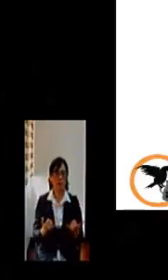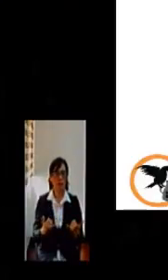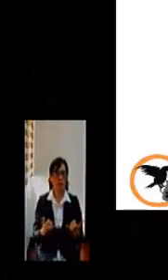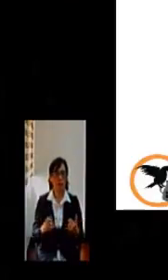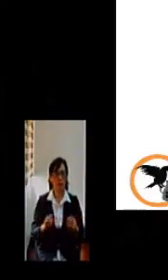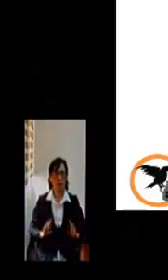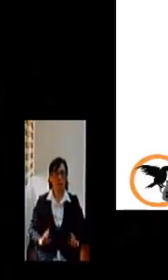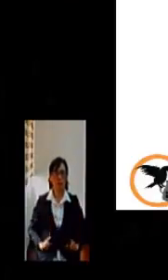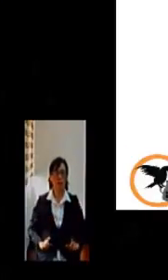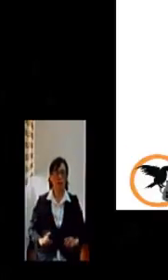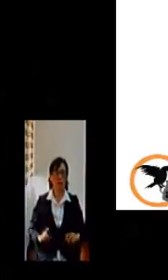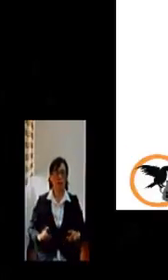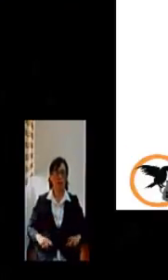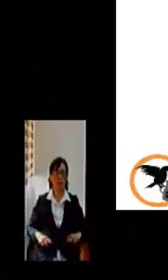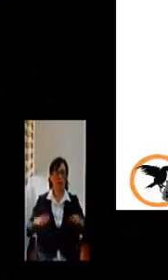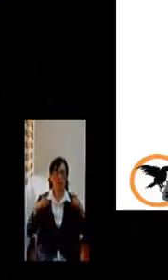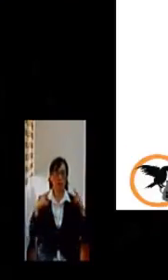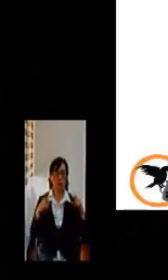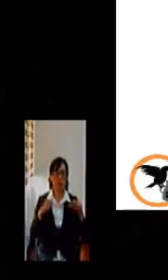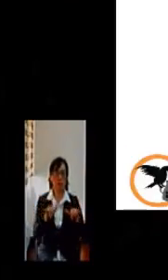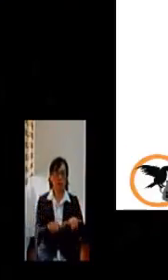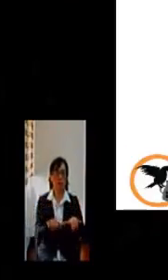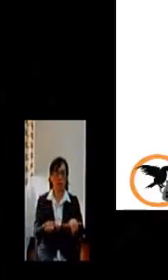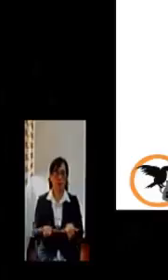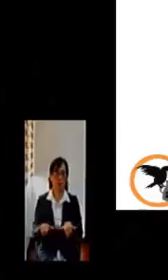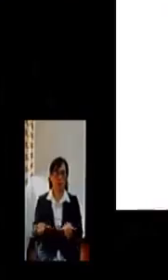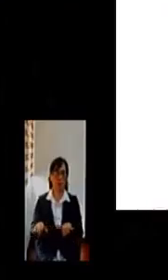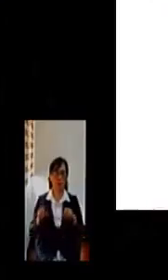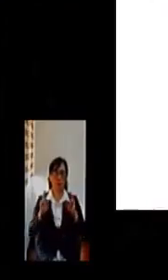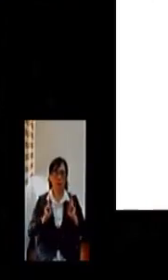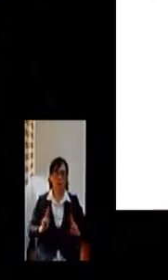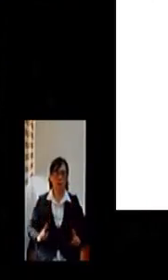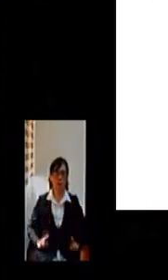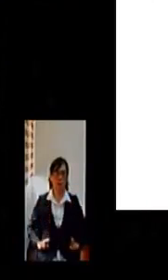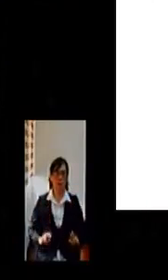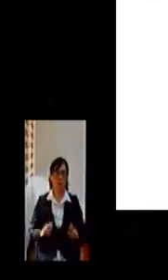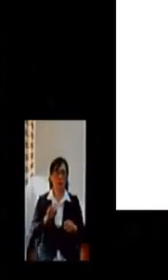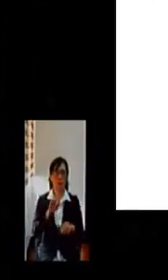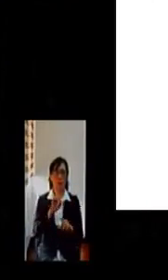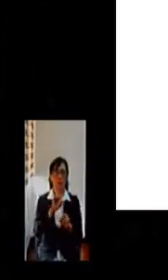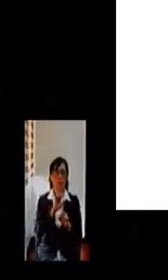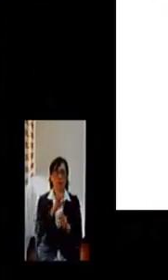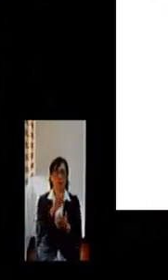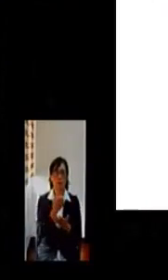Biodiversity for us is the barometer of the health of the ecosystem.